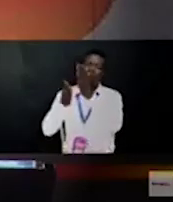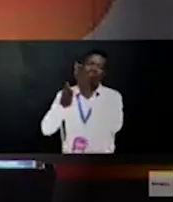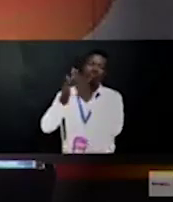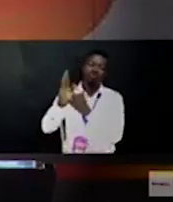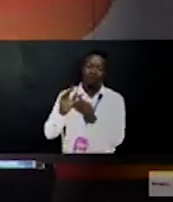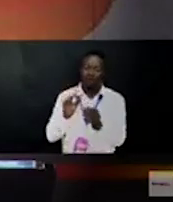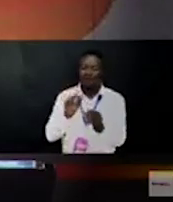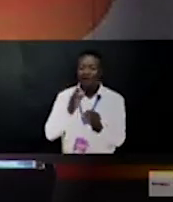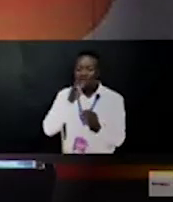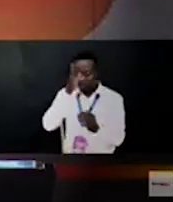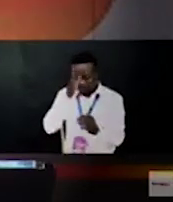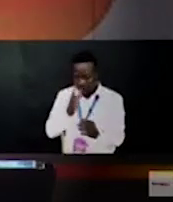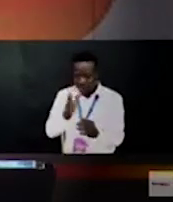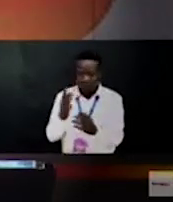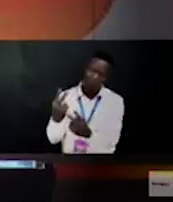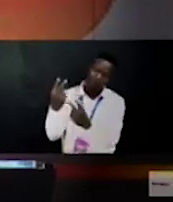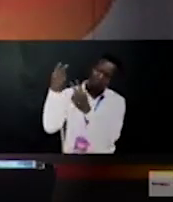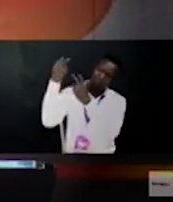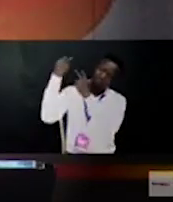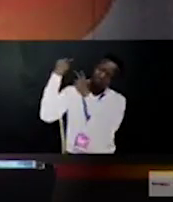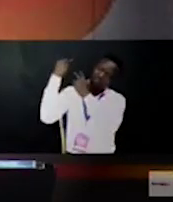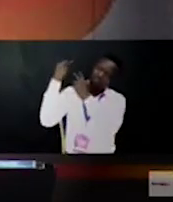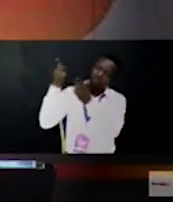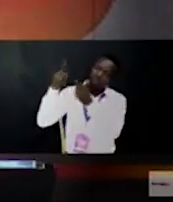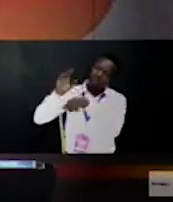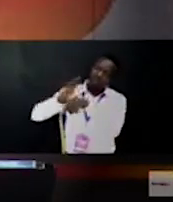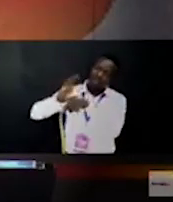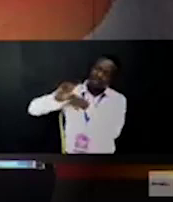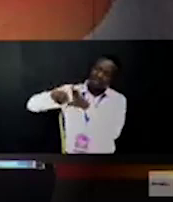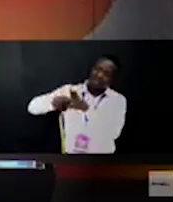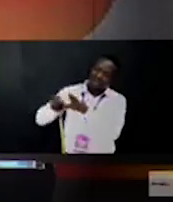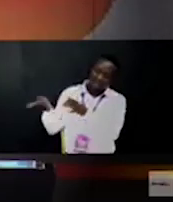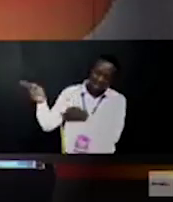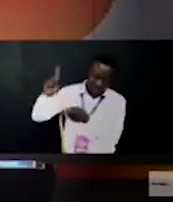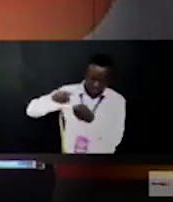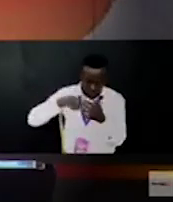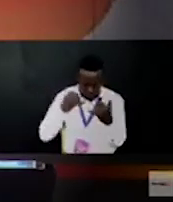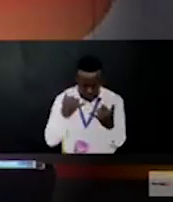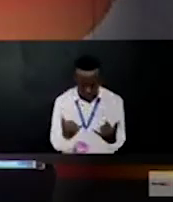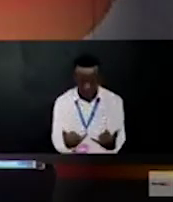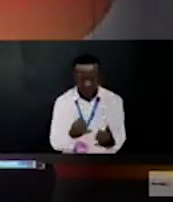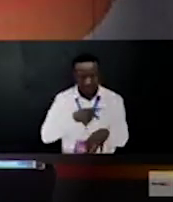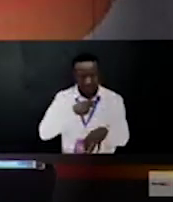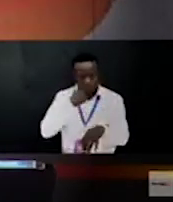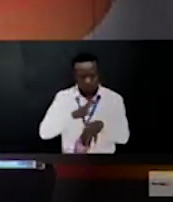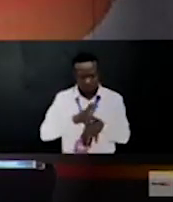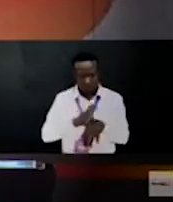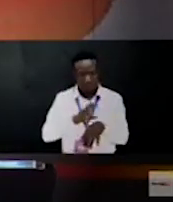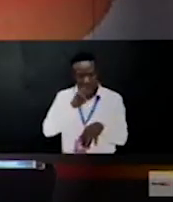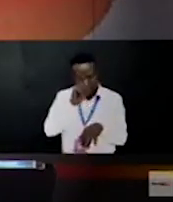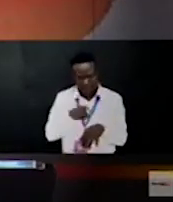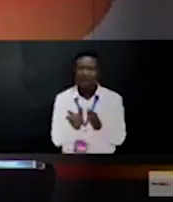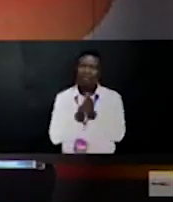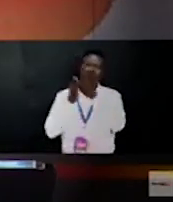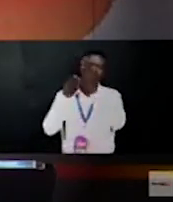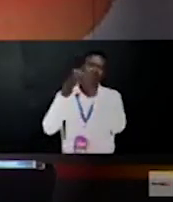Looking back, looking at the church, where it started and where it has gotten to, we need to praise God.